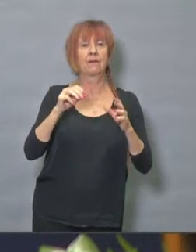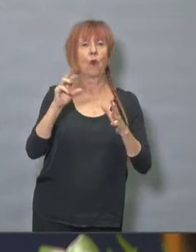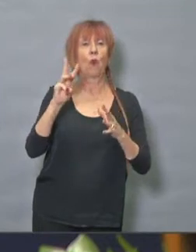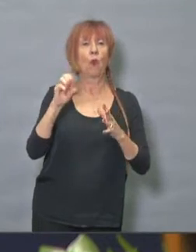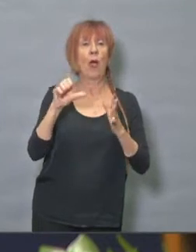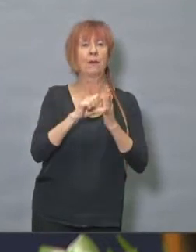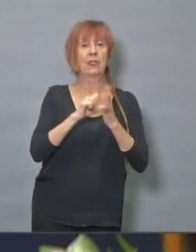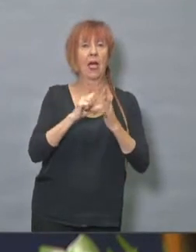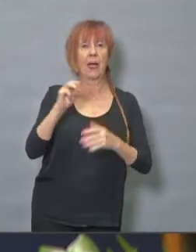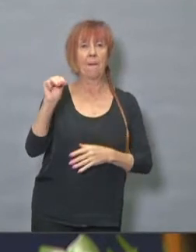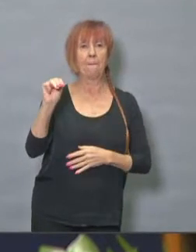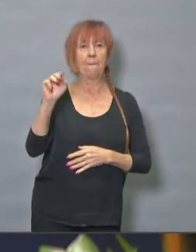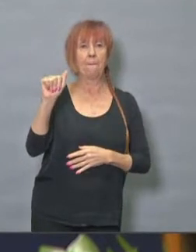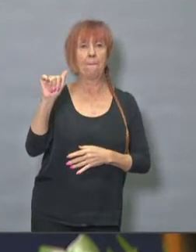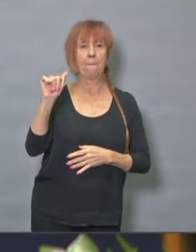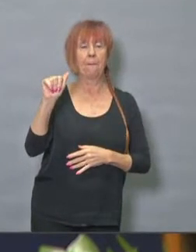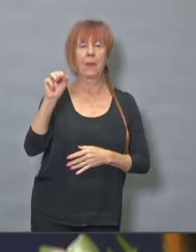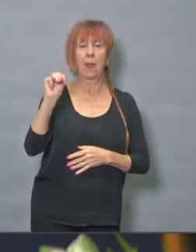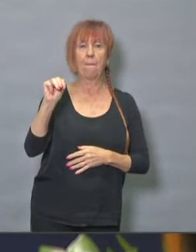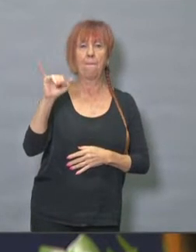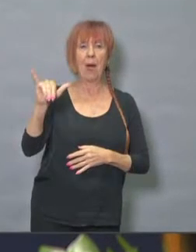my2020census.gov. Again,